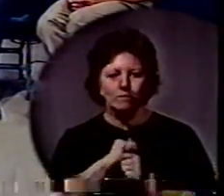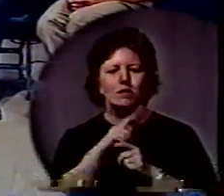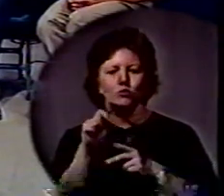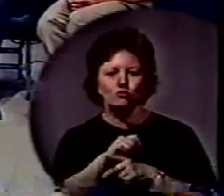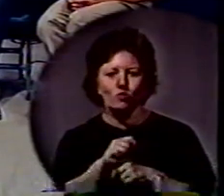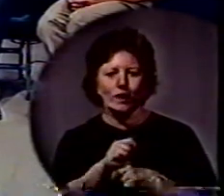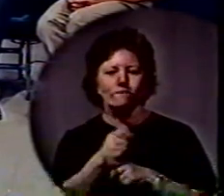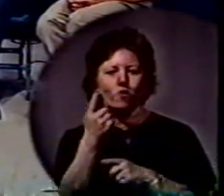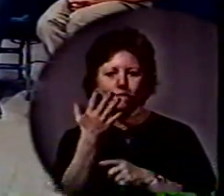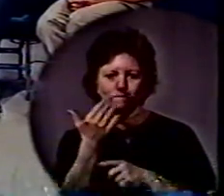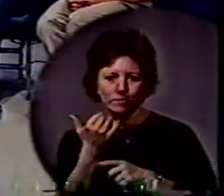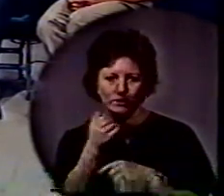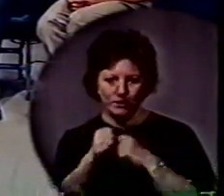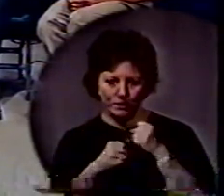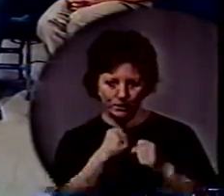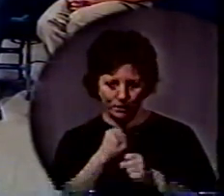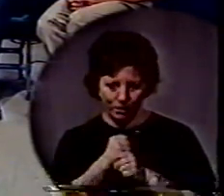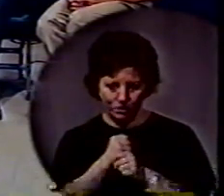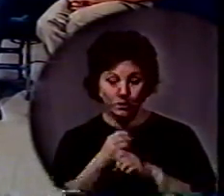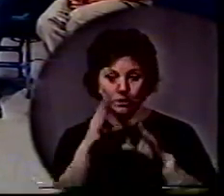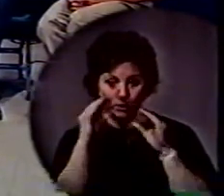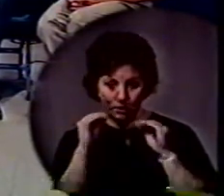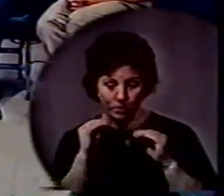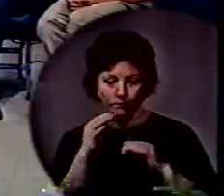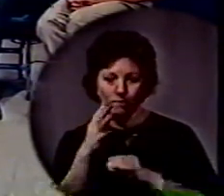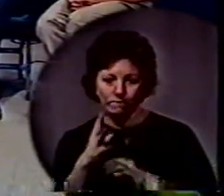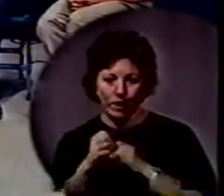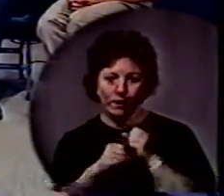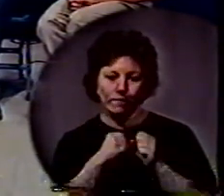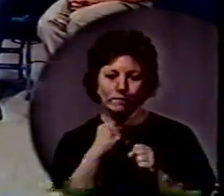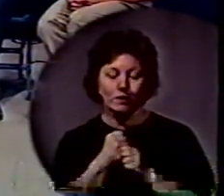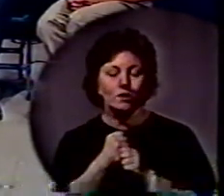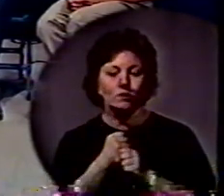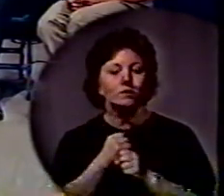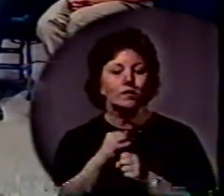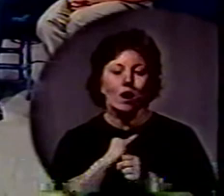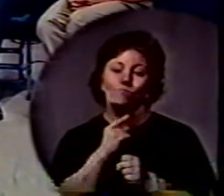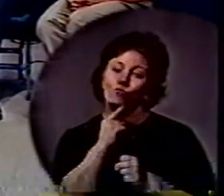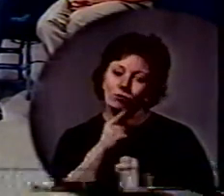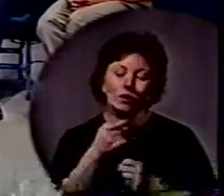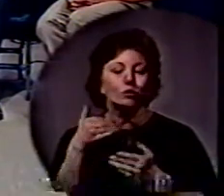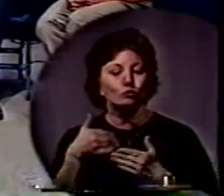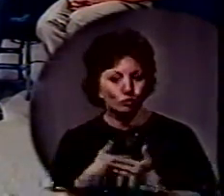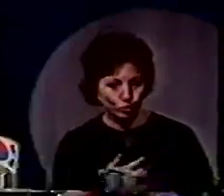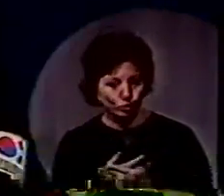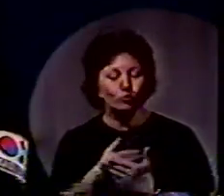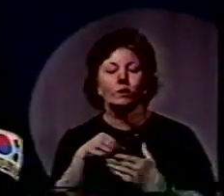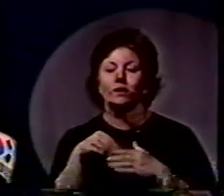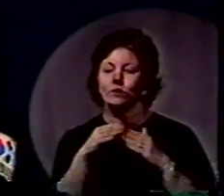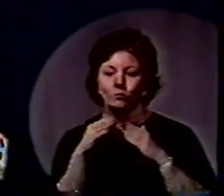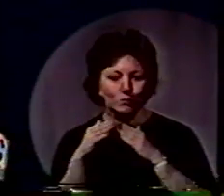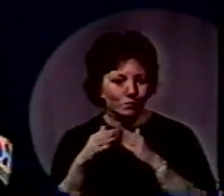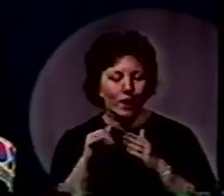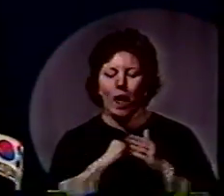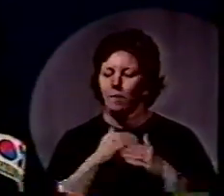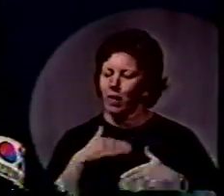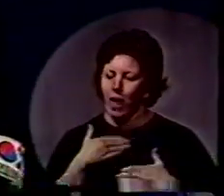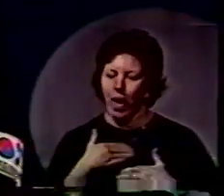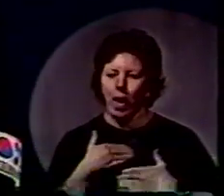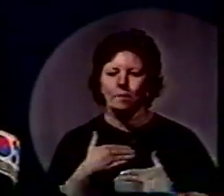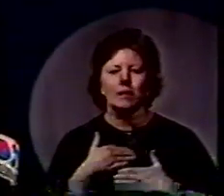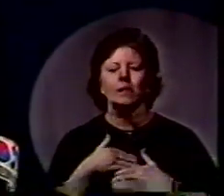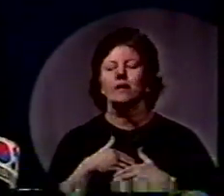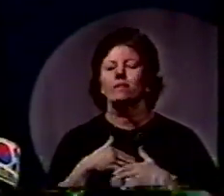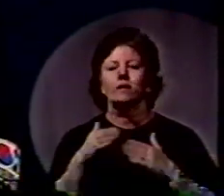been teaching for about 5. I'm a recent baby in the community and very happy with the Denver community. I just came out about a year